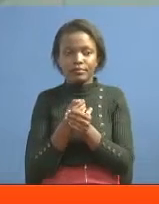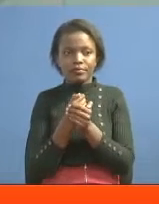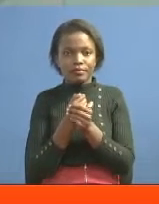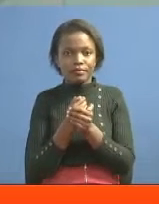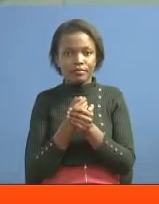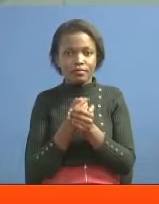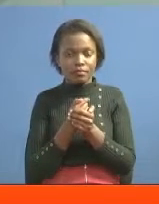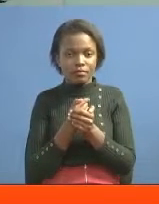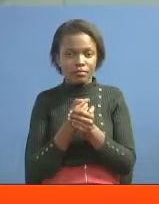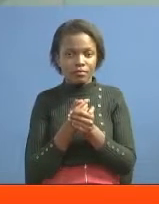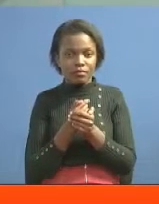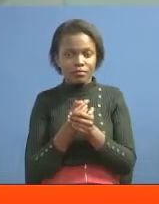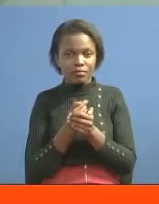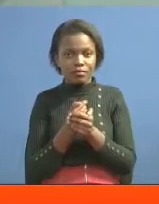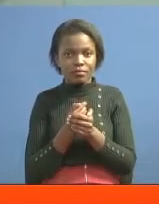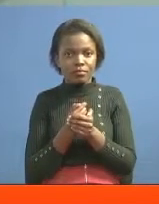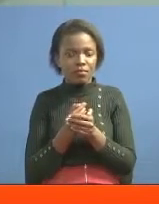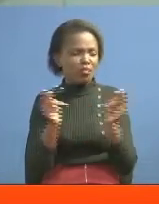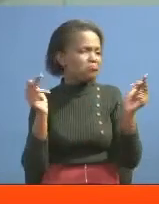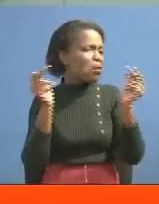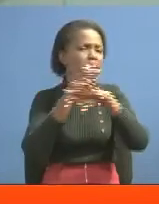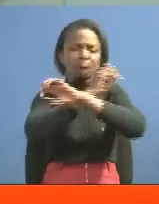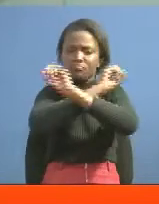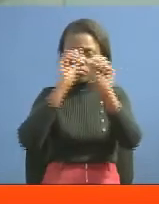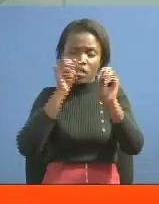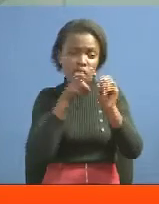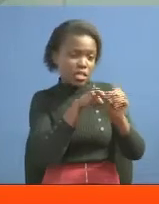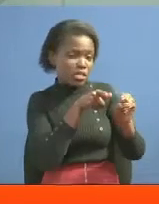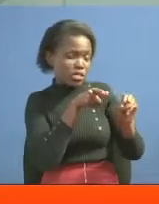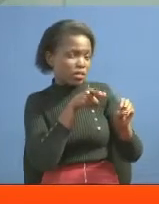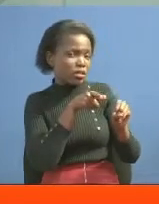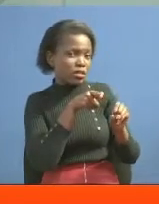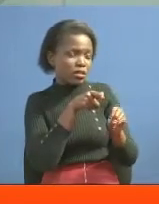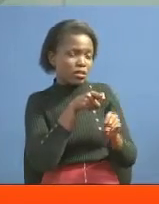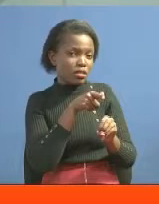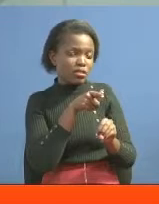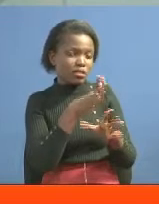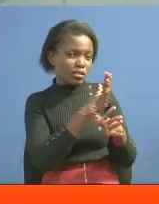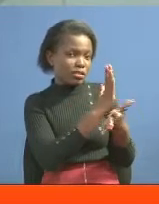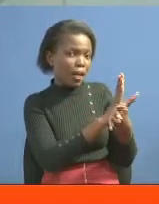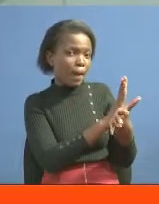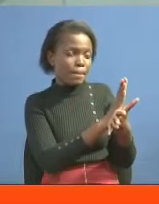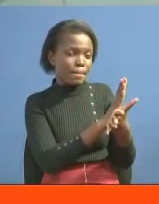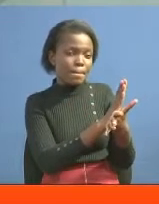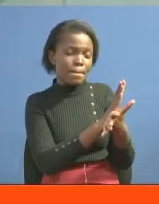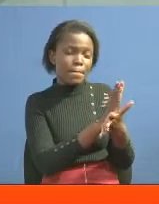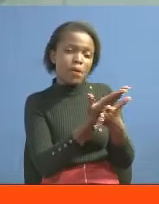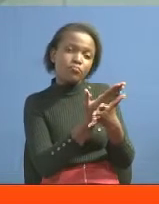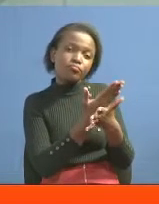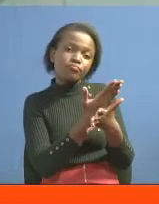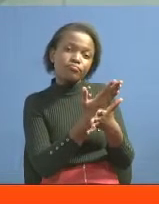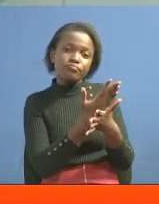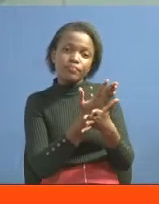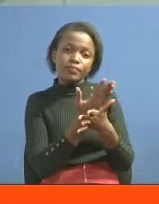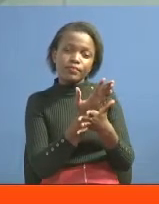logically, you really can't take them online, as it were. And so these are some of the